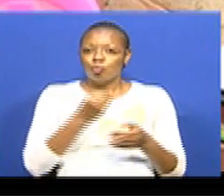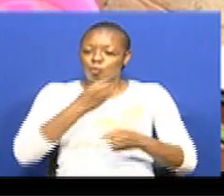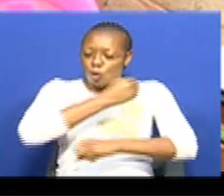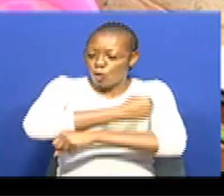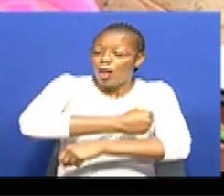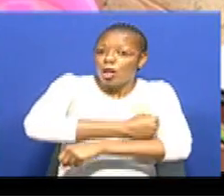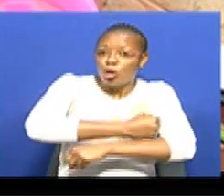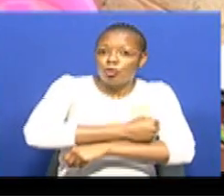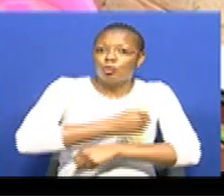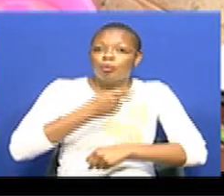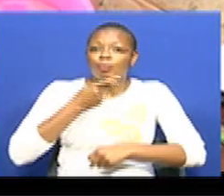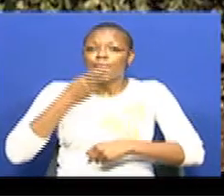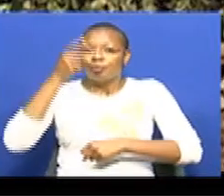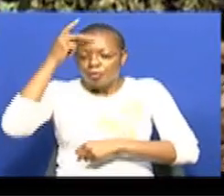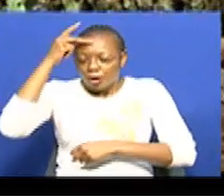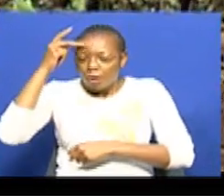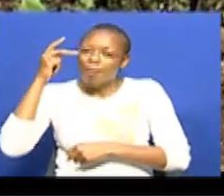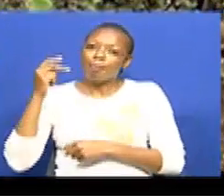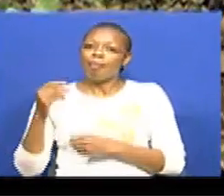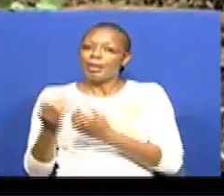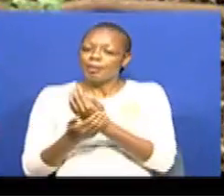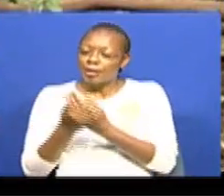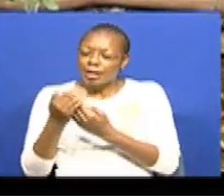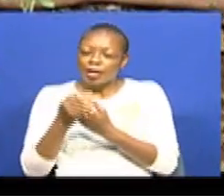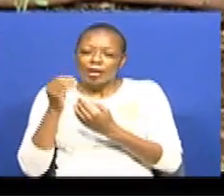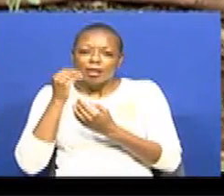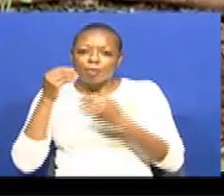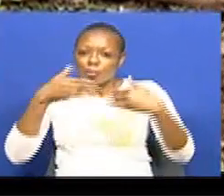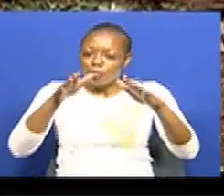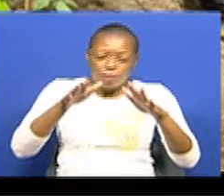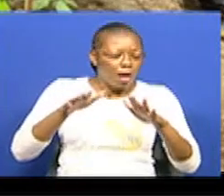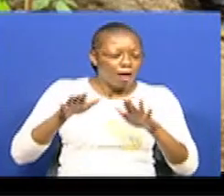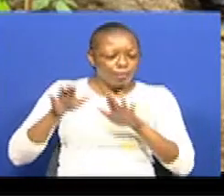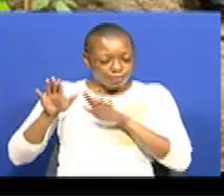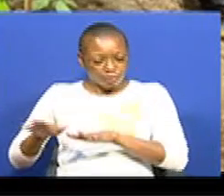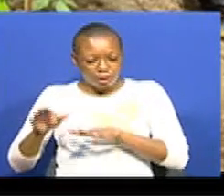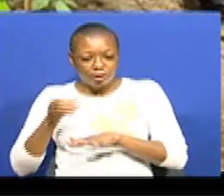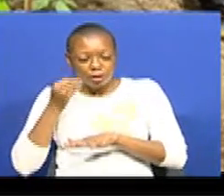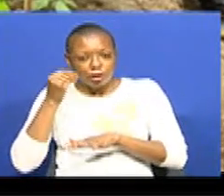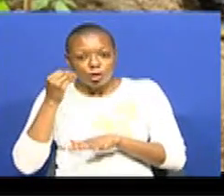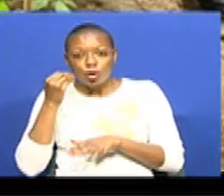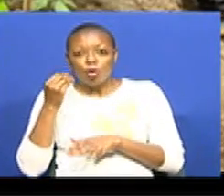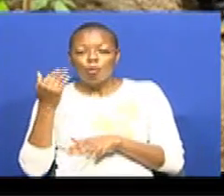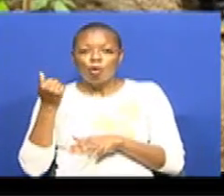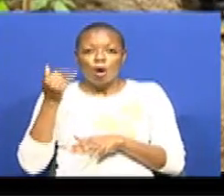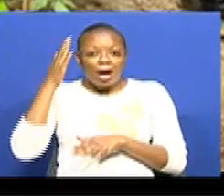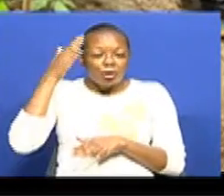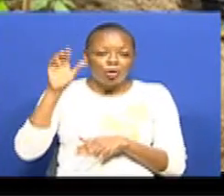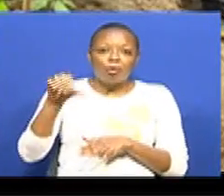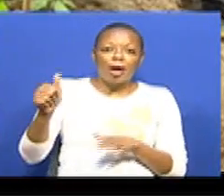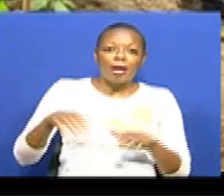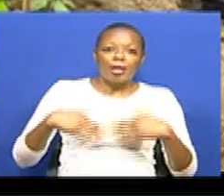imelazimu wazazi kuwazuia watoto wao majumbani ili wasitoke nje na kutangamana na watu bila kujua hali yao ya